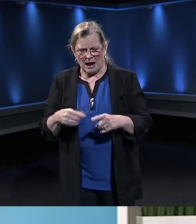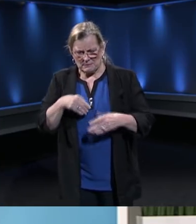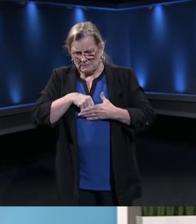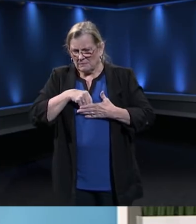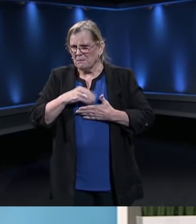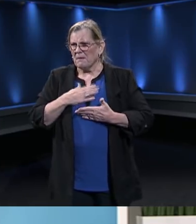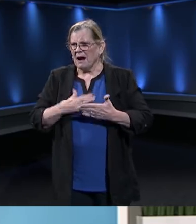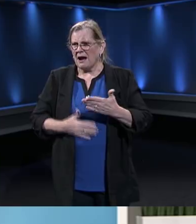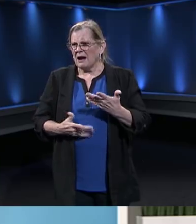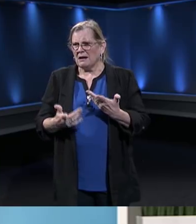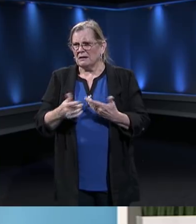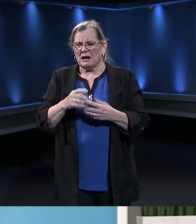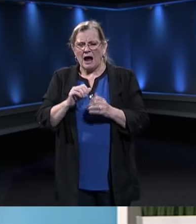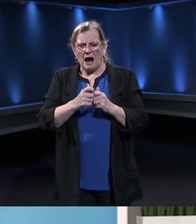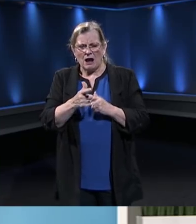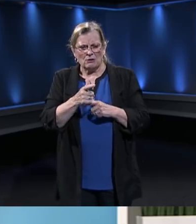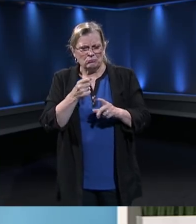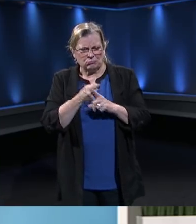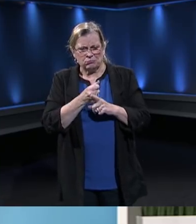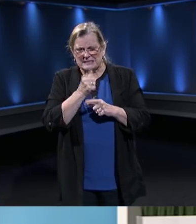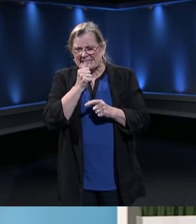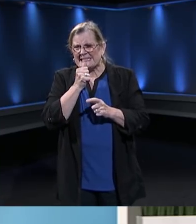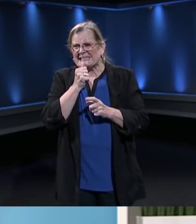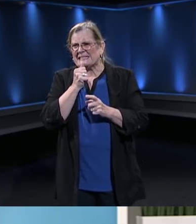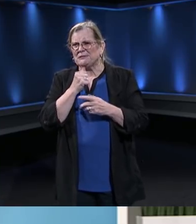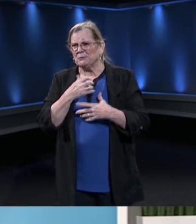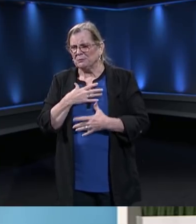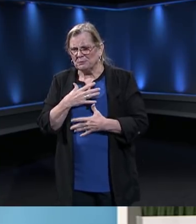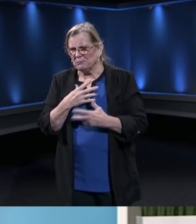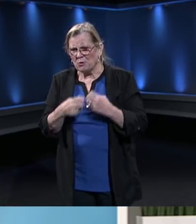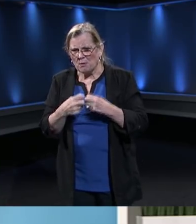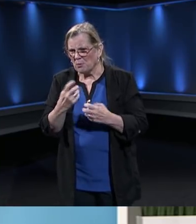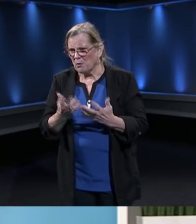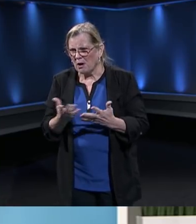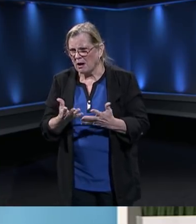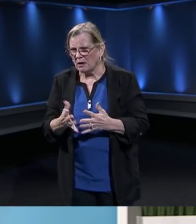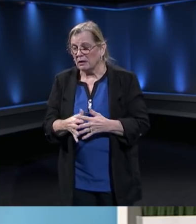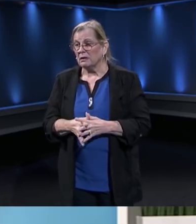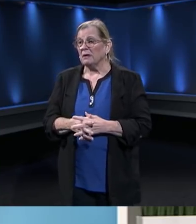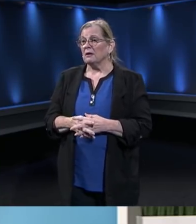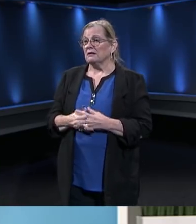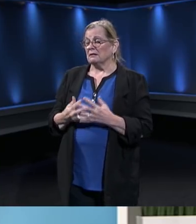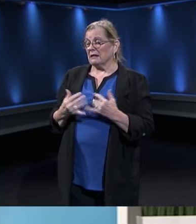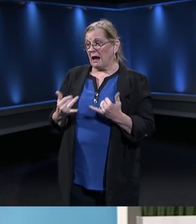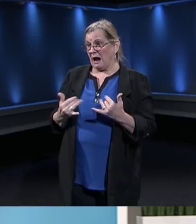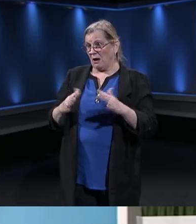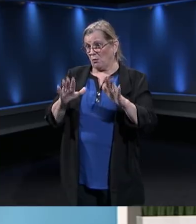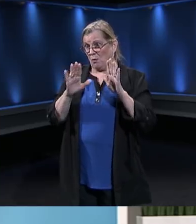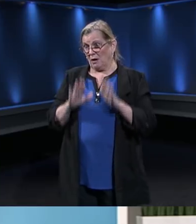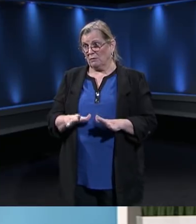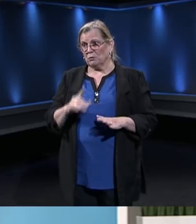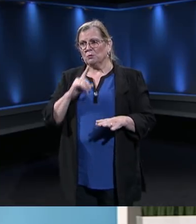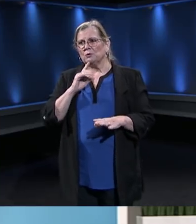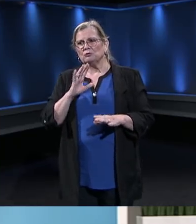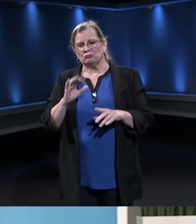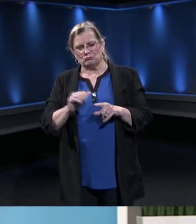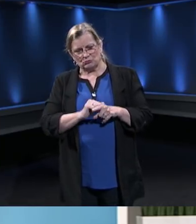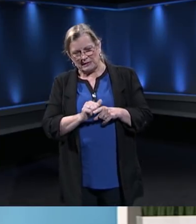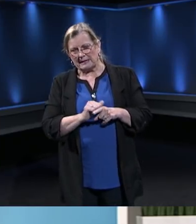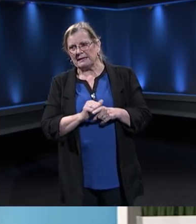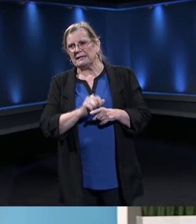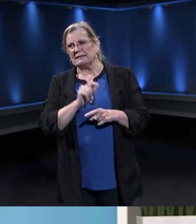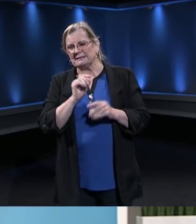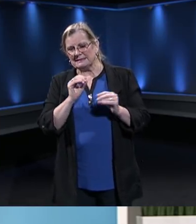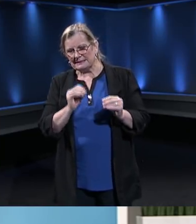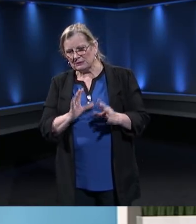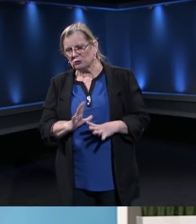we know help. And one of the things that is so wonderful that we're doing right now is we are doing lots of training for FCPS teachers